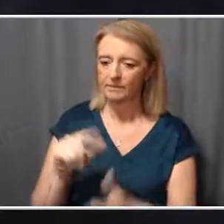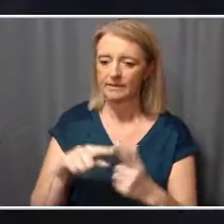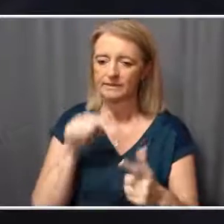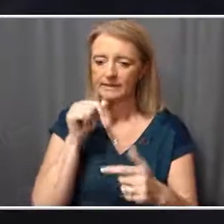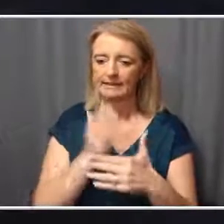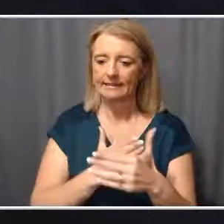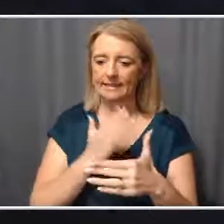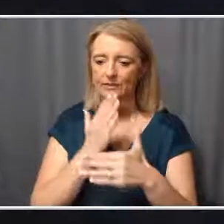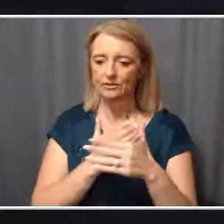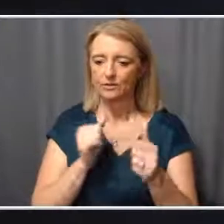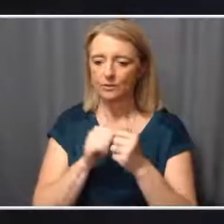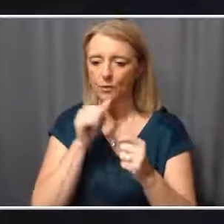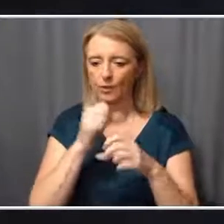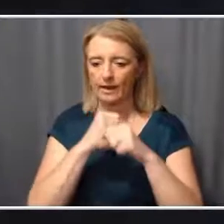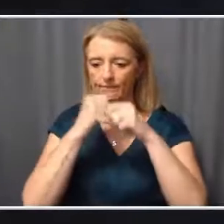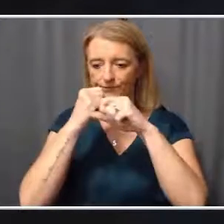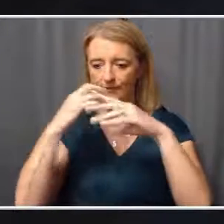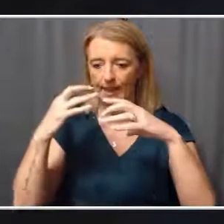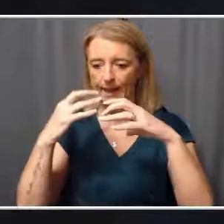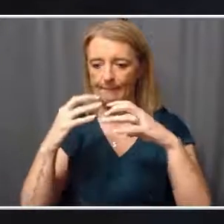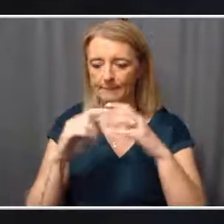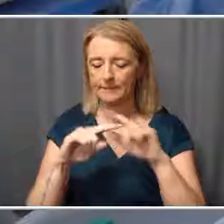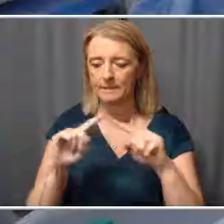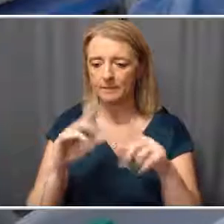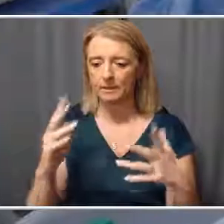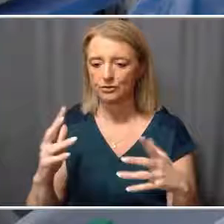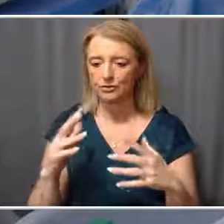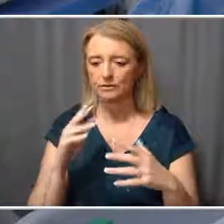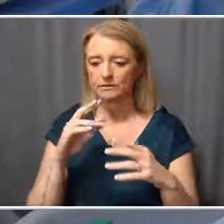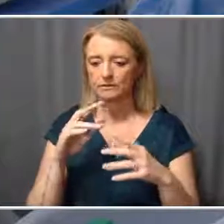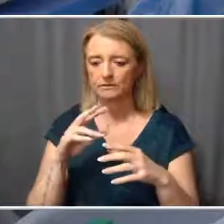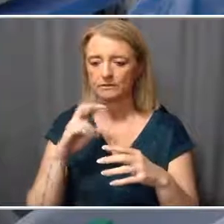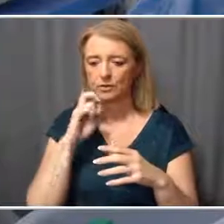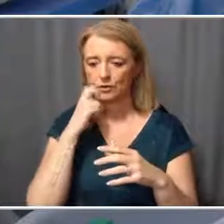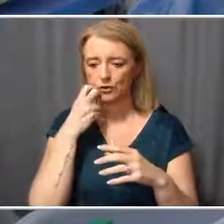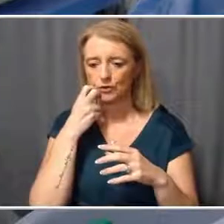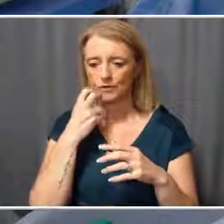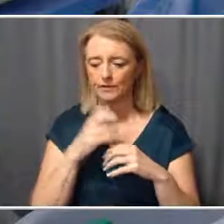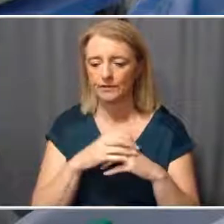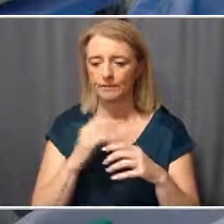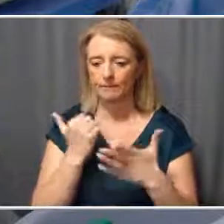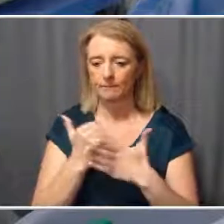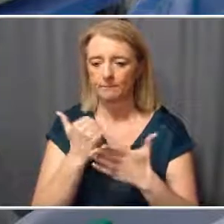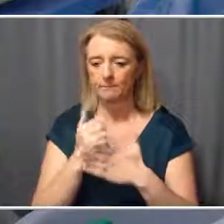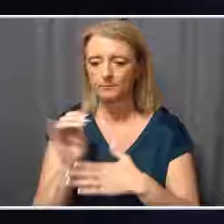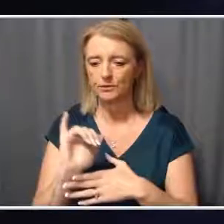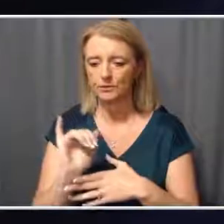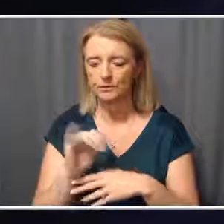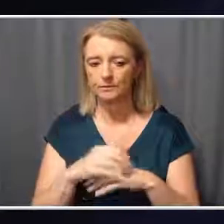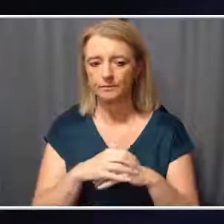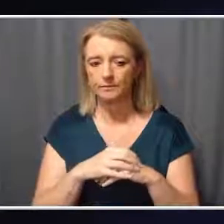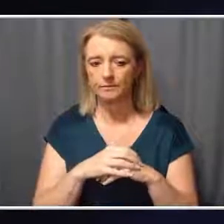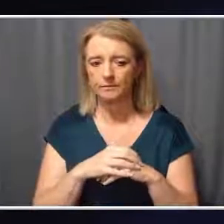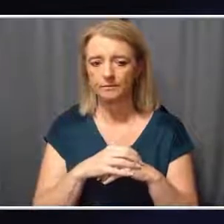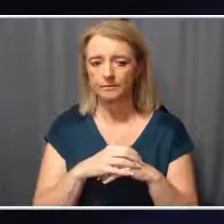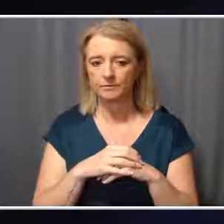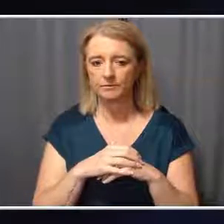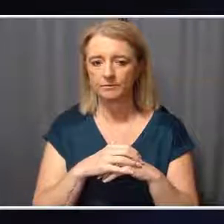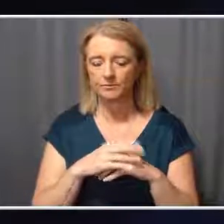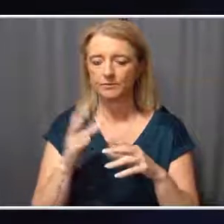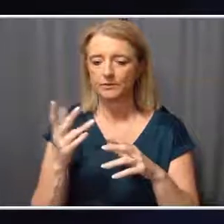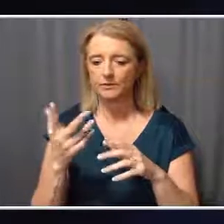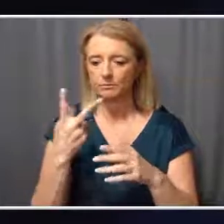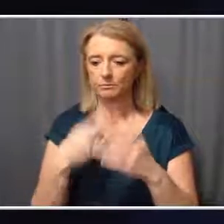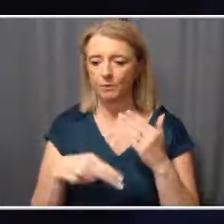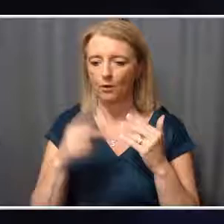Okay. Don't put a stopwatch on me for that, but I think that's the ballpark. So how soon after the surgery, can a